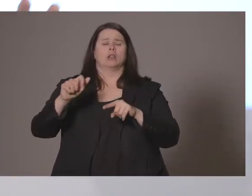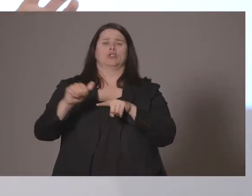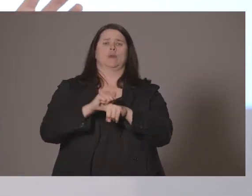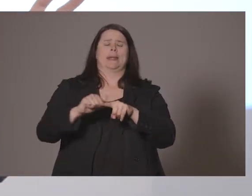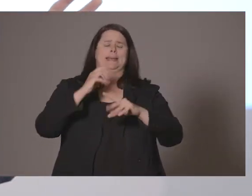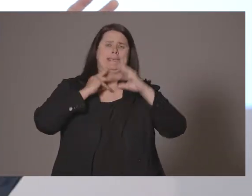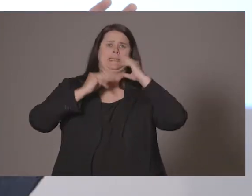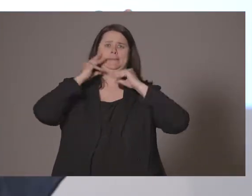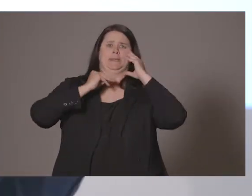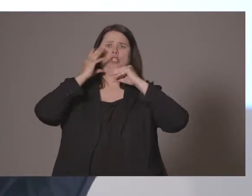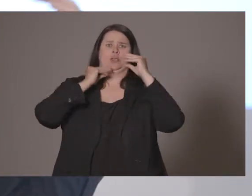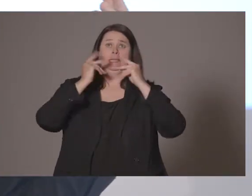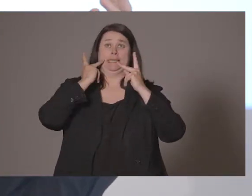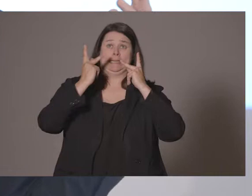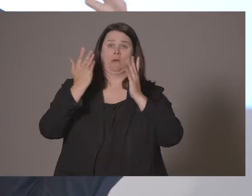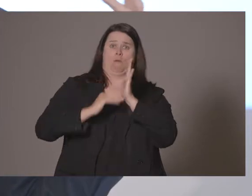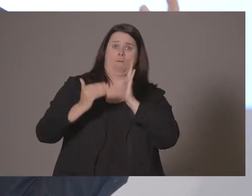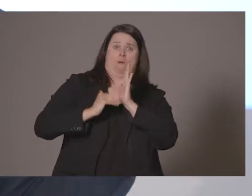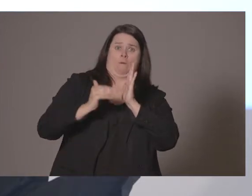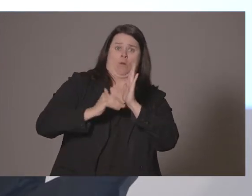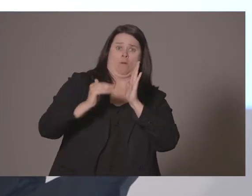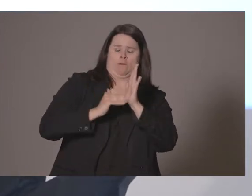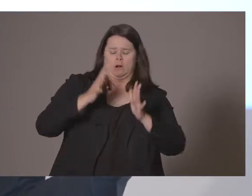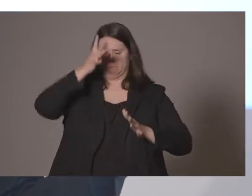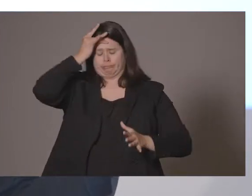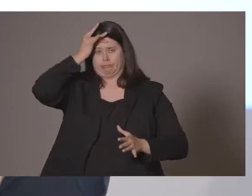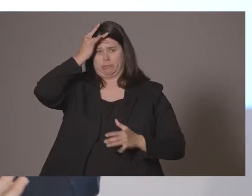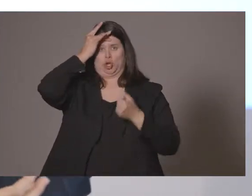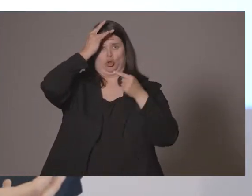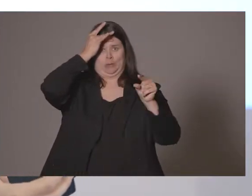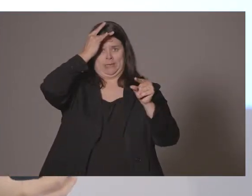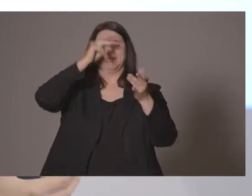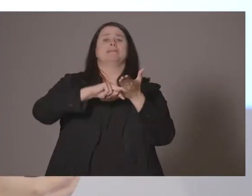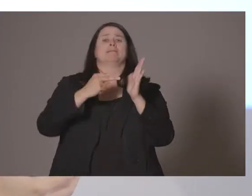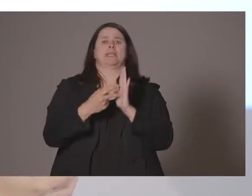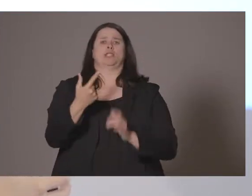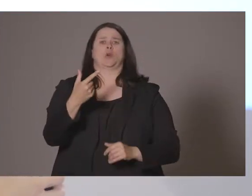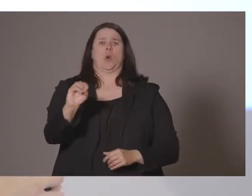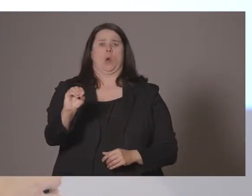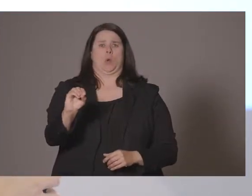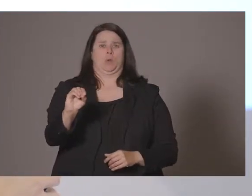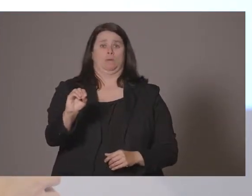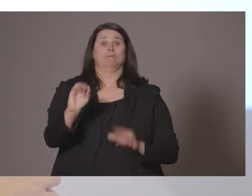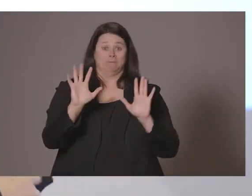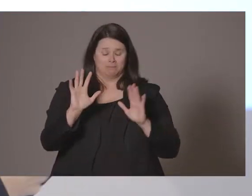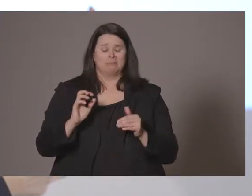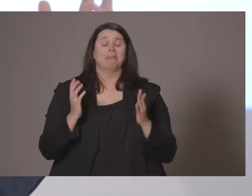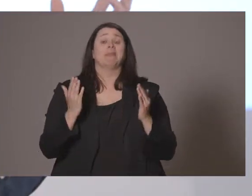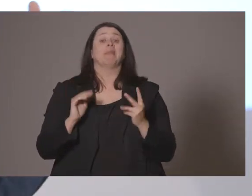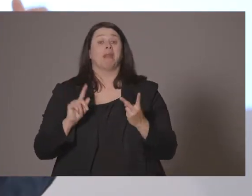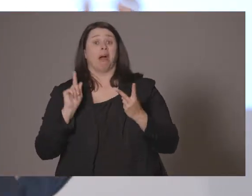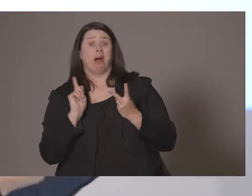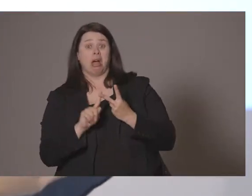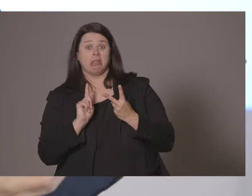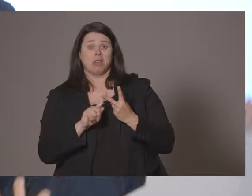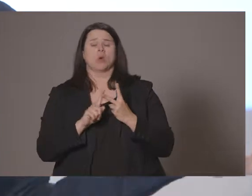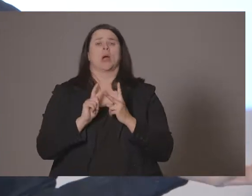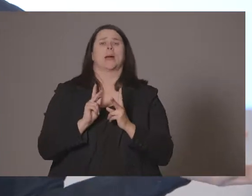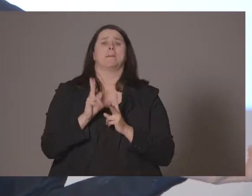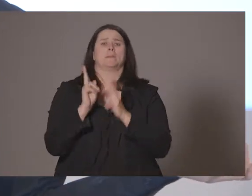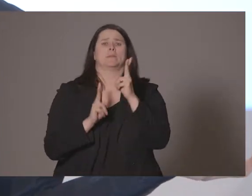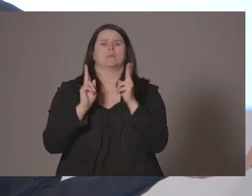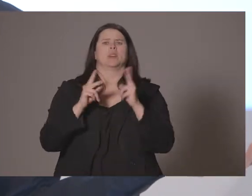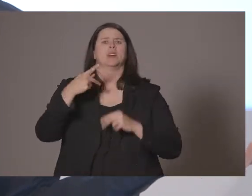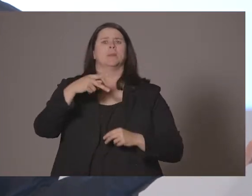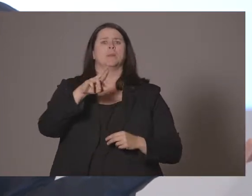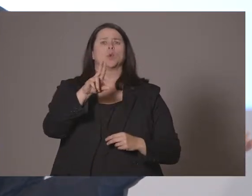other way that this happens is through neural pruning, and that happens by if you don't use it, you lose